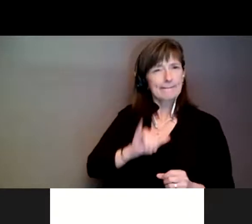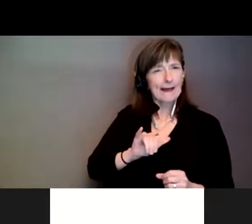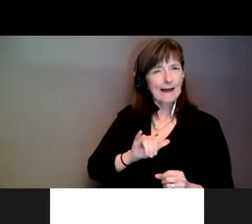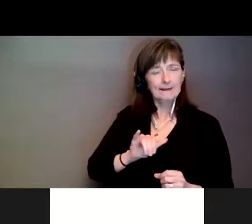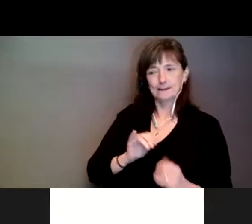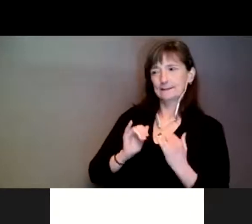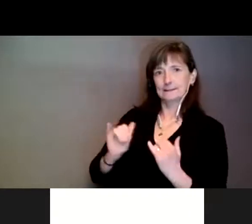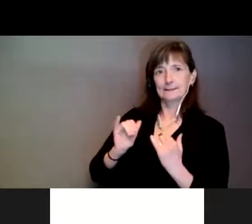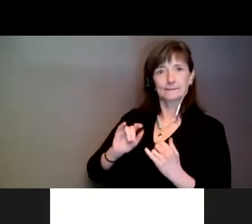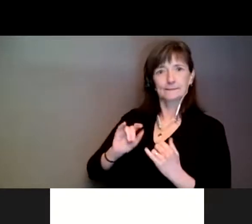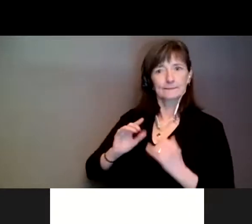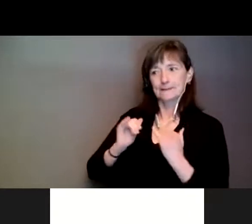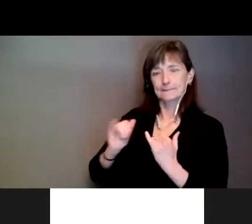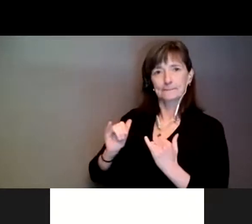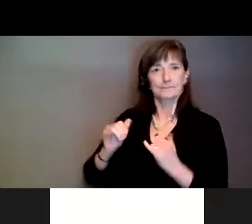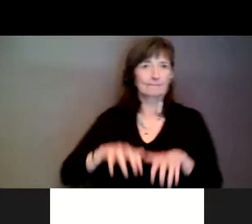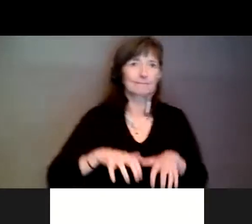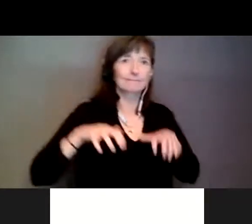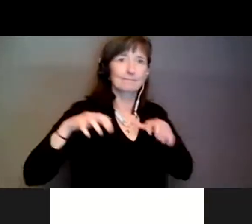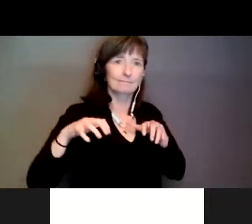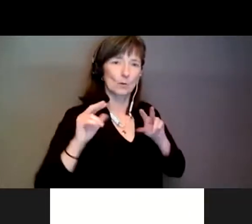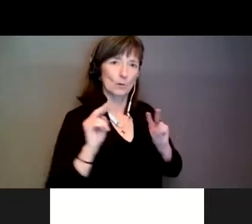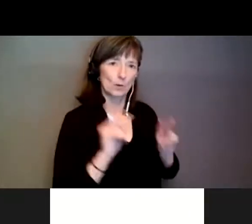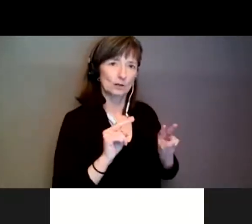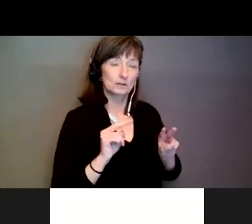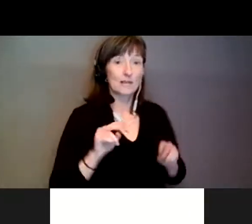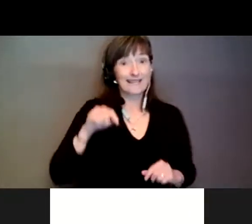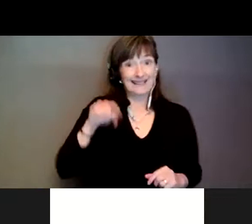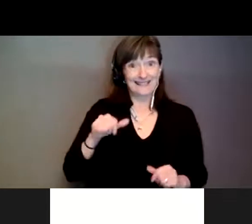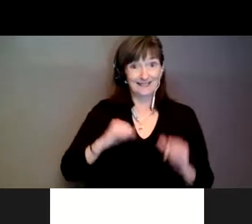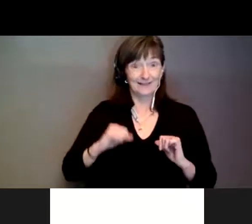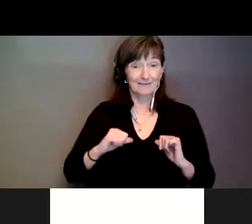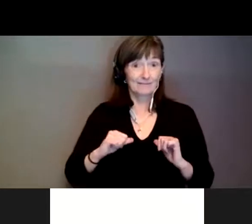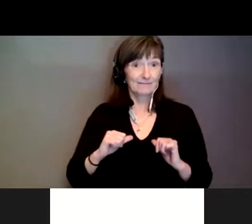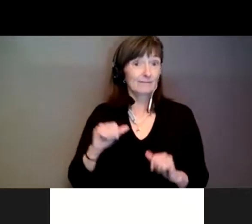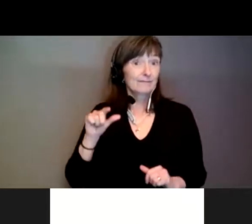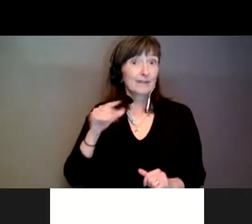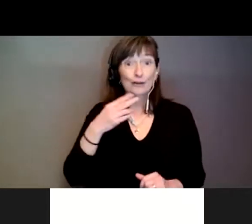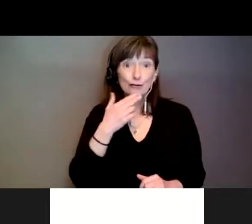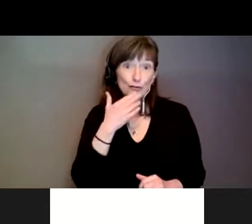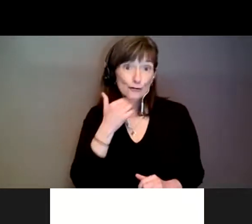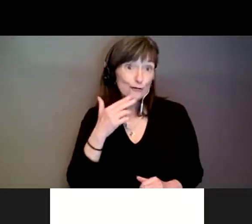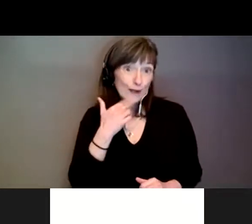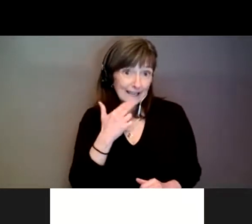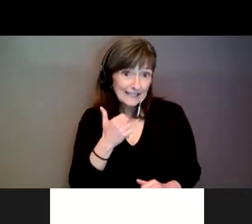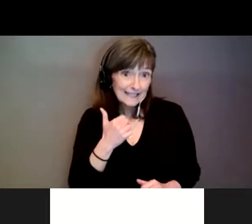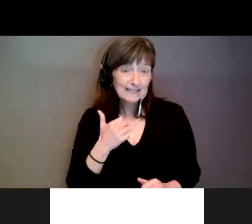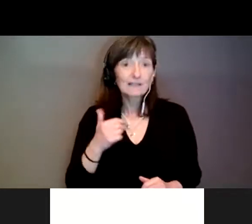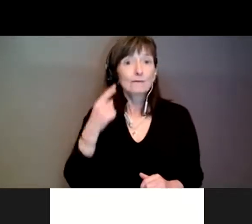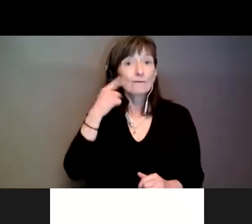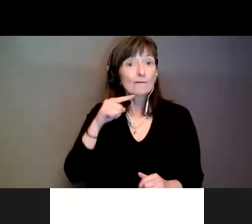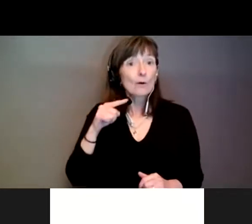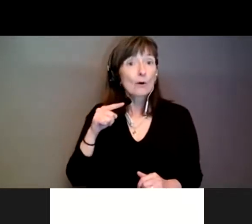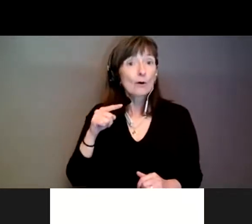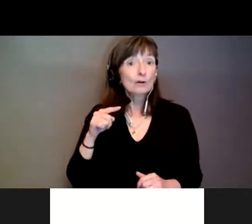with Granny, it was intended for rural and small community audiences. However, Granny